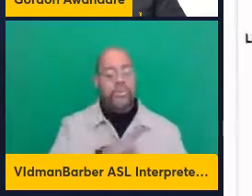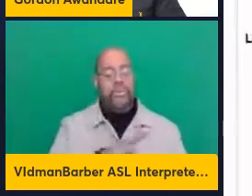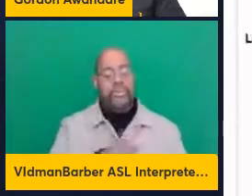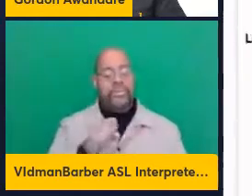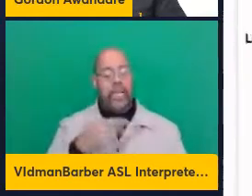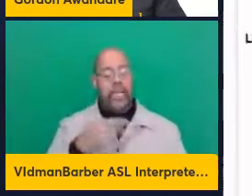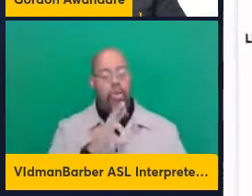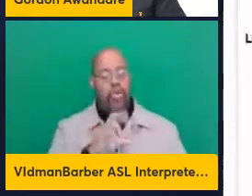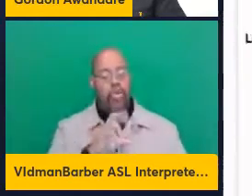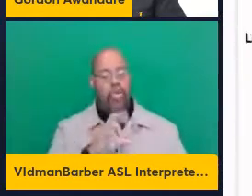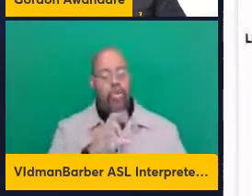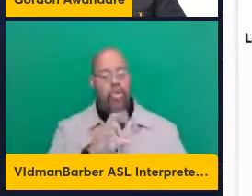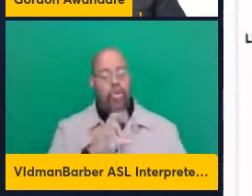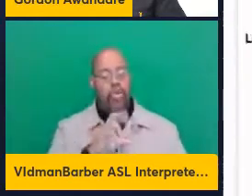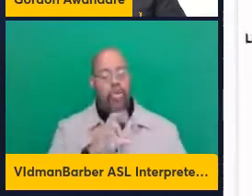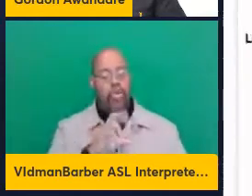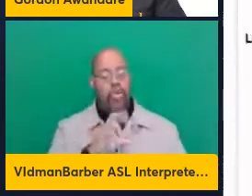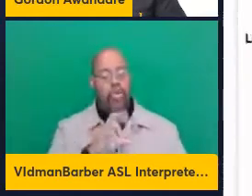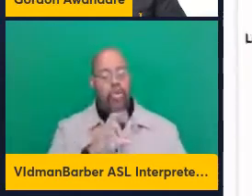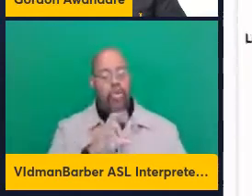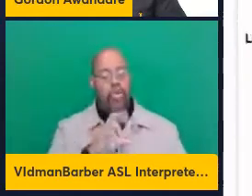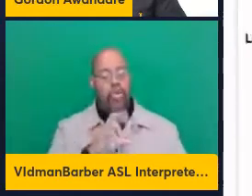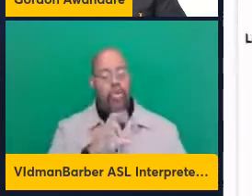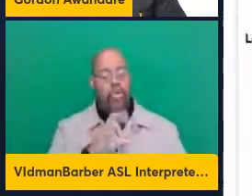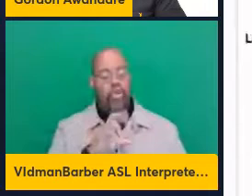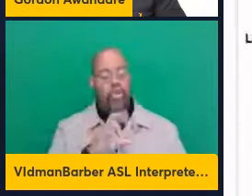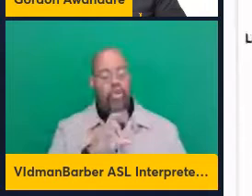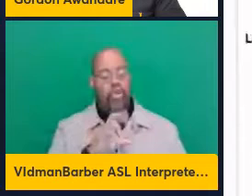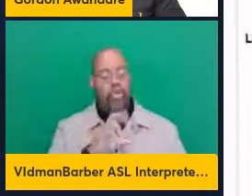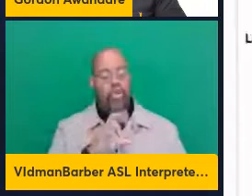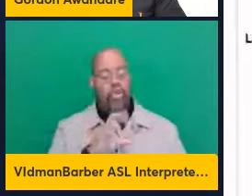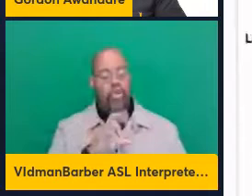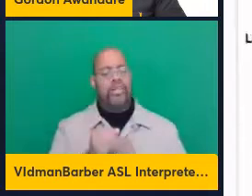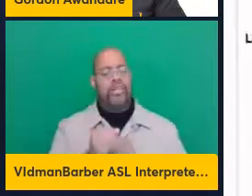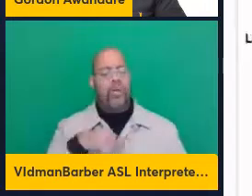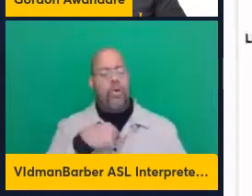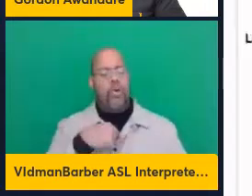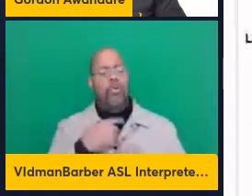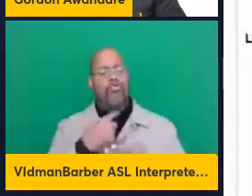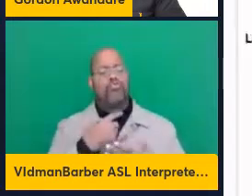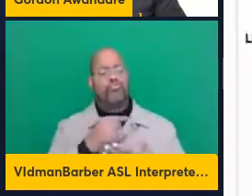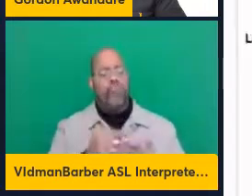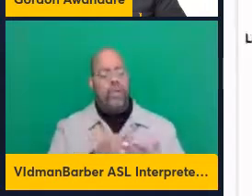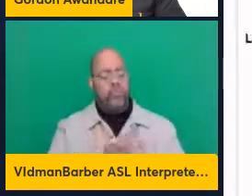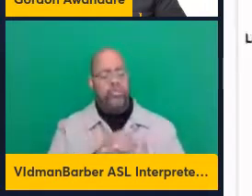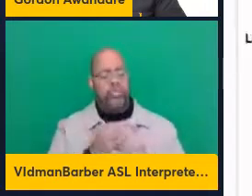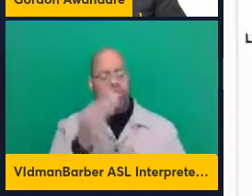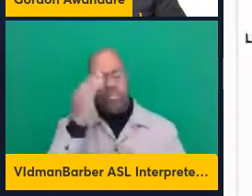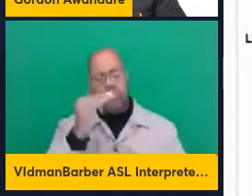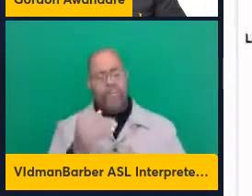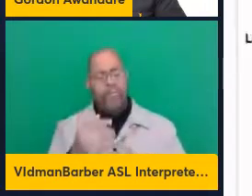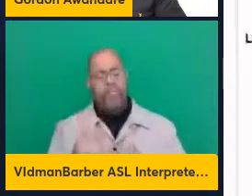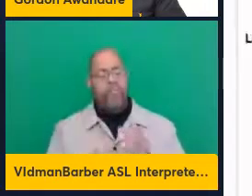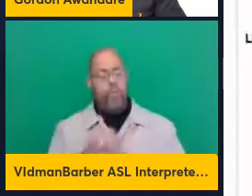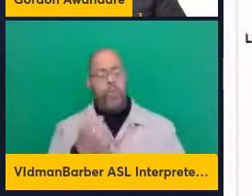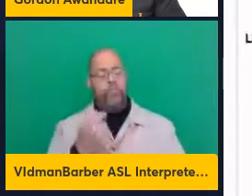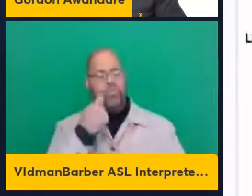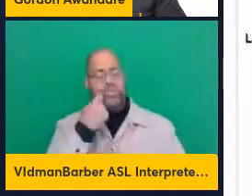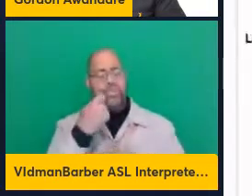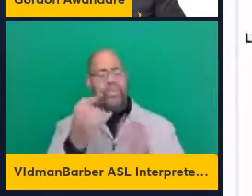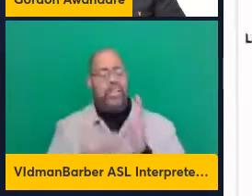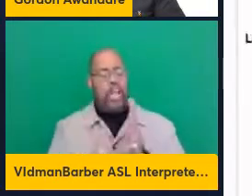stakeholders cited the unique set of skills of our graduates and their knowledge of the latest technologies.